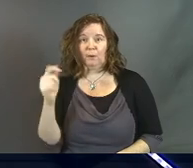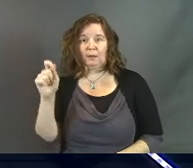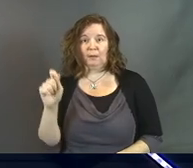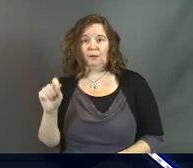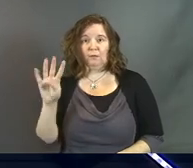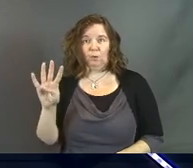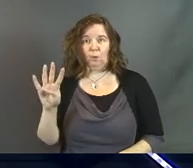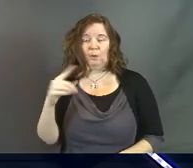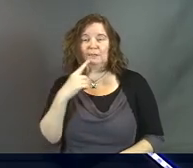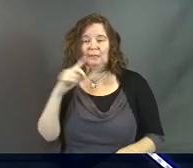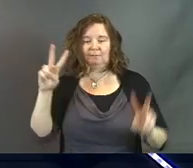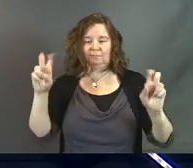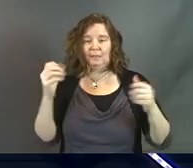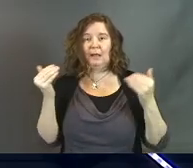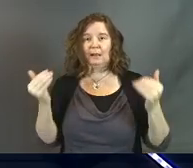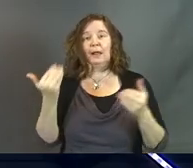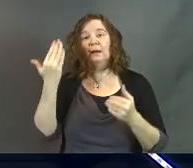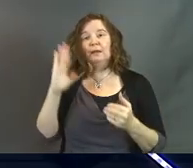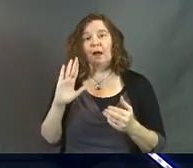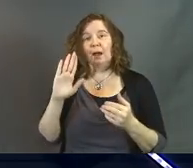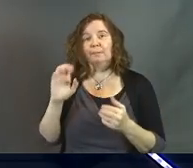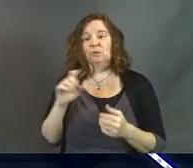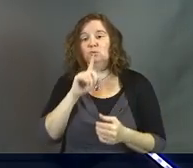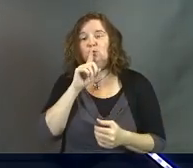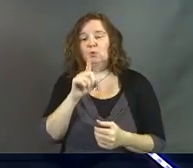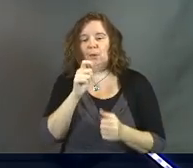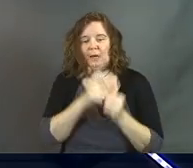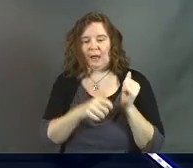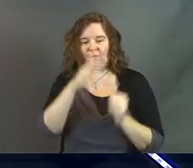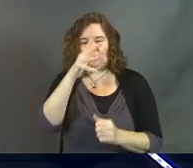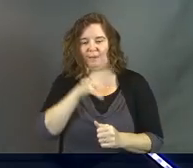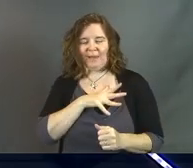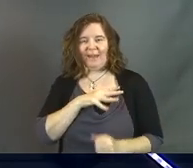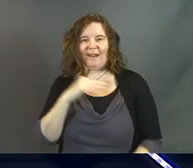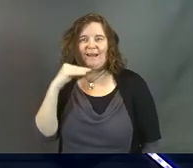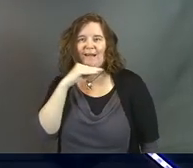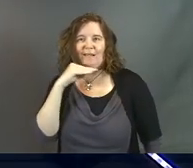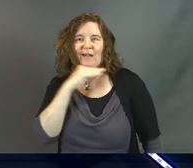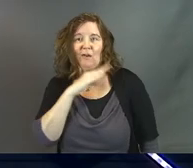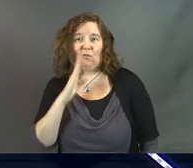says, "Let God be true and every man a liar."